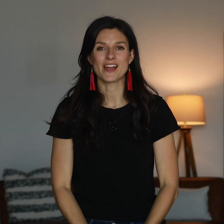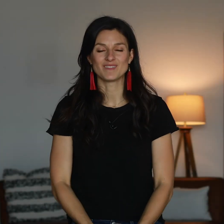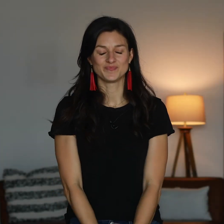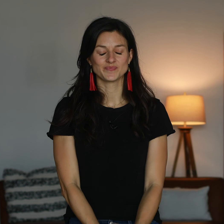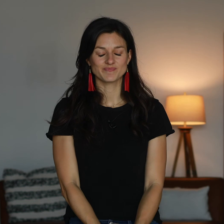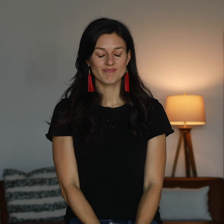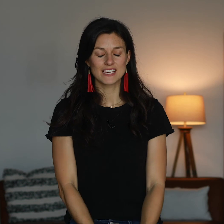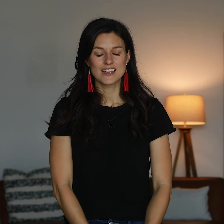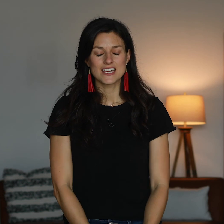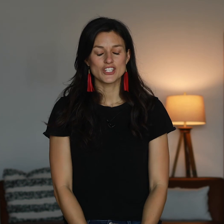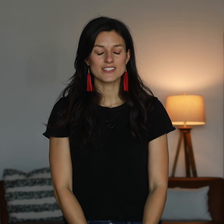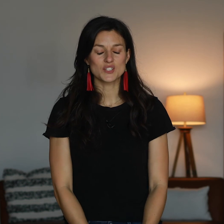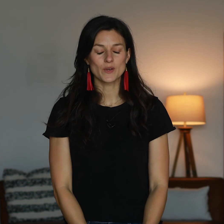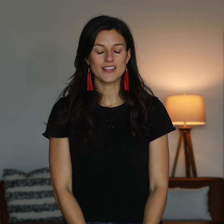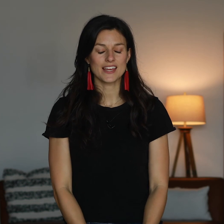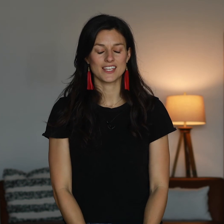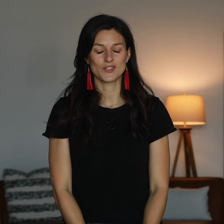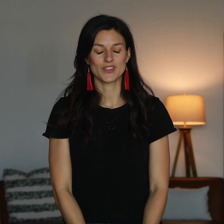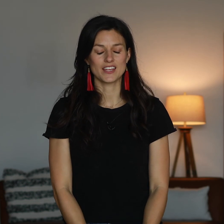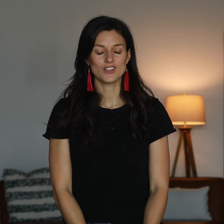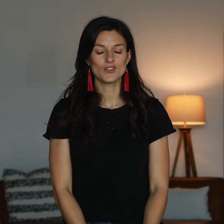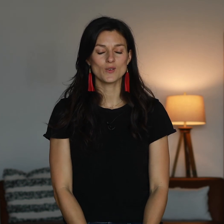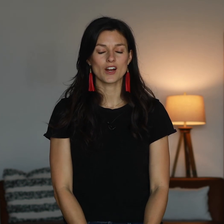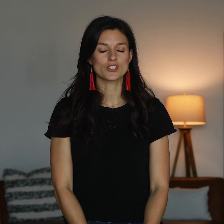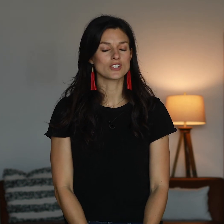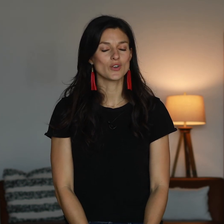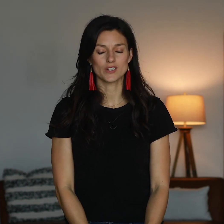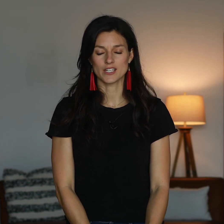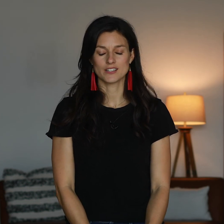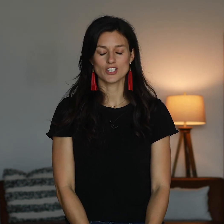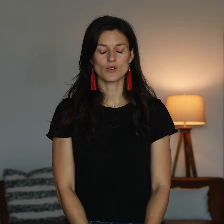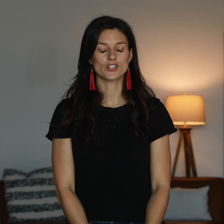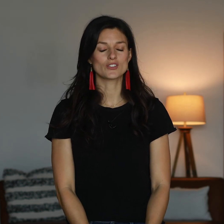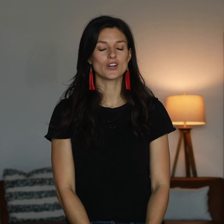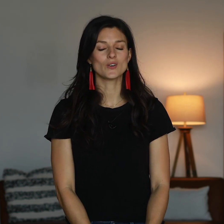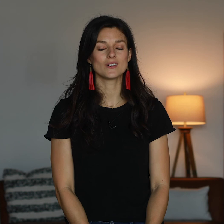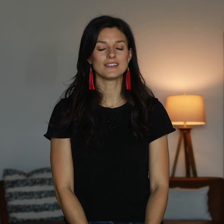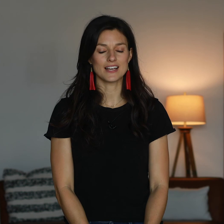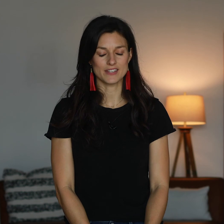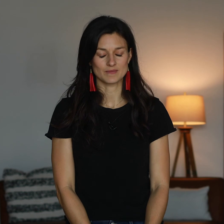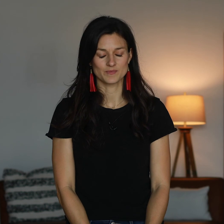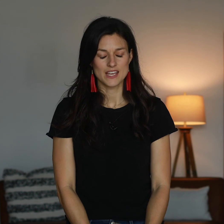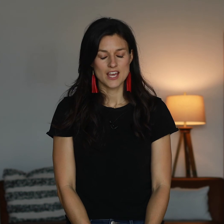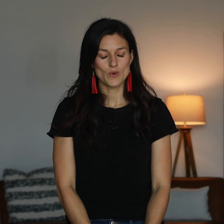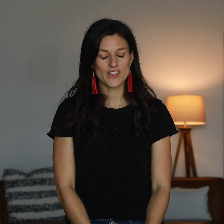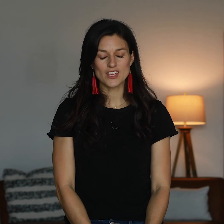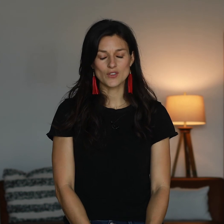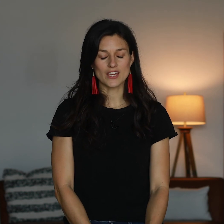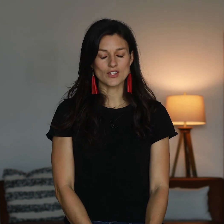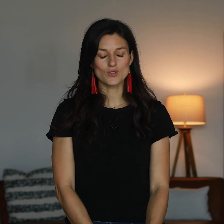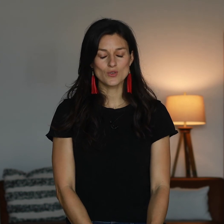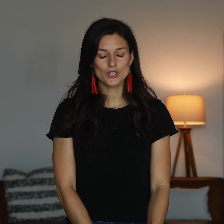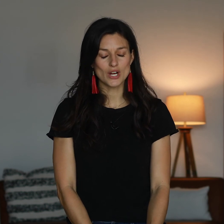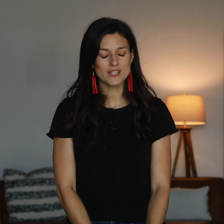Let's pray. Jesus, we thank you that you are so good. You are so loving. We thank